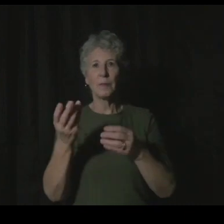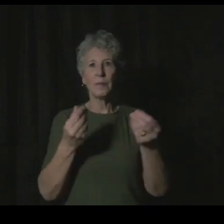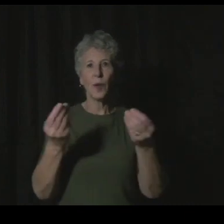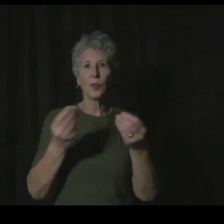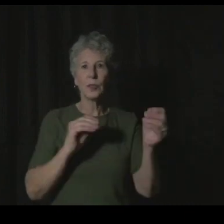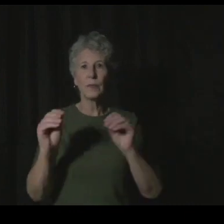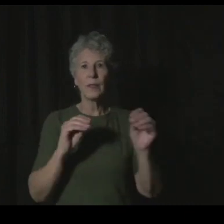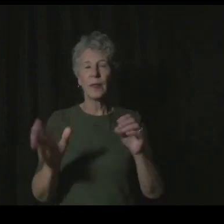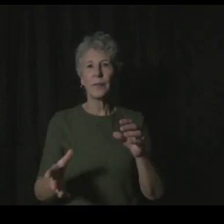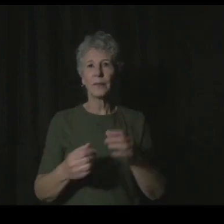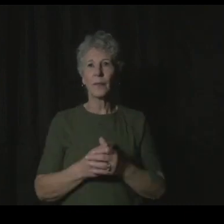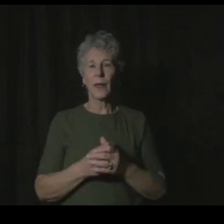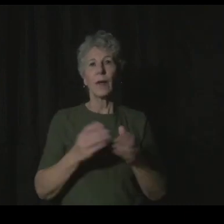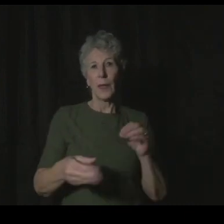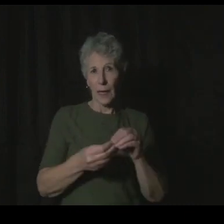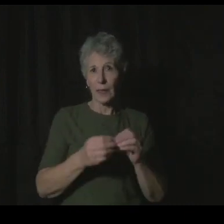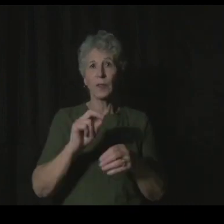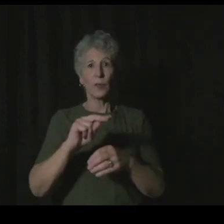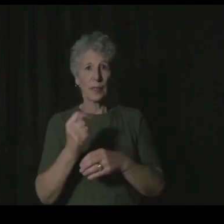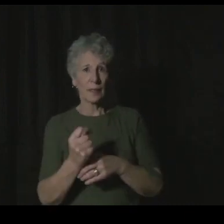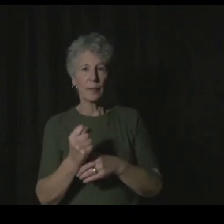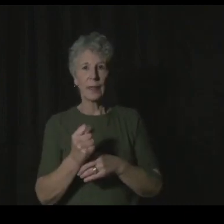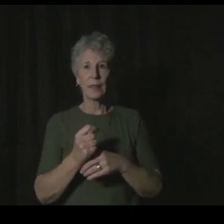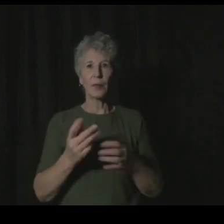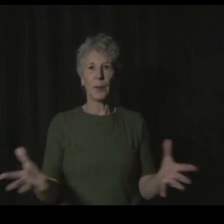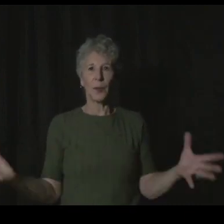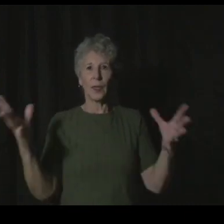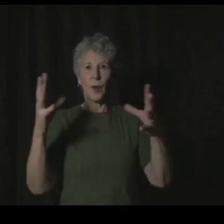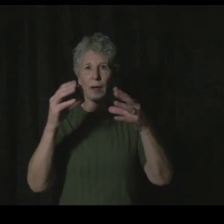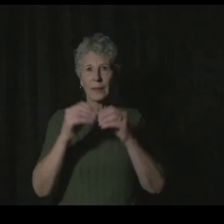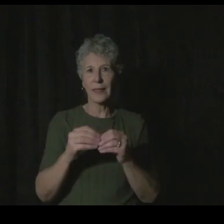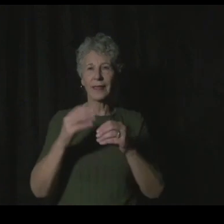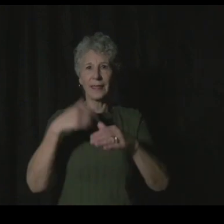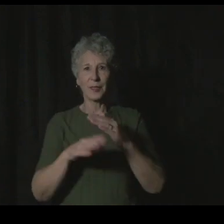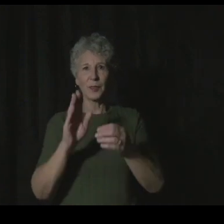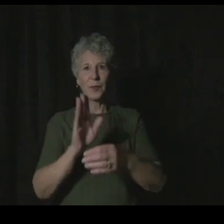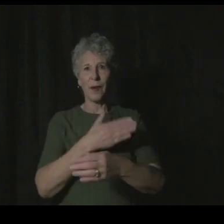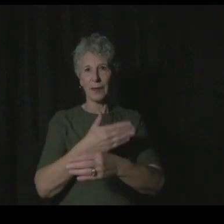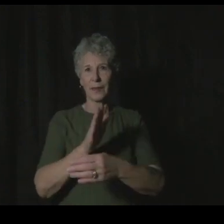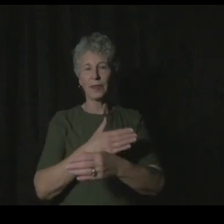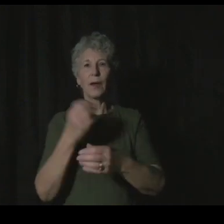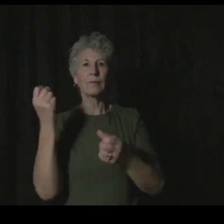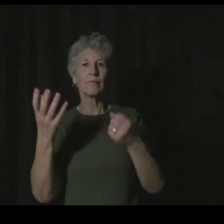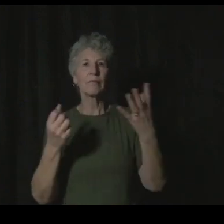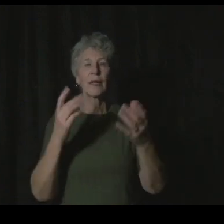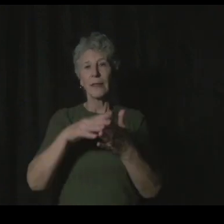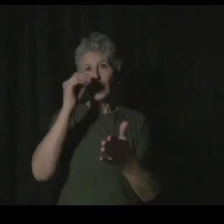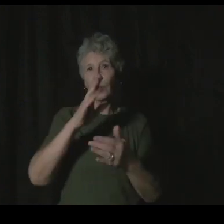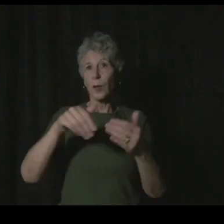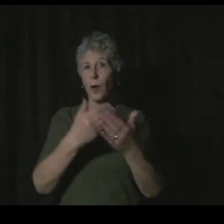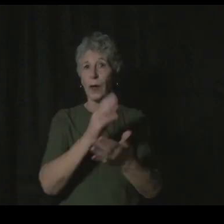added the New Testament. So we kind of put it all together into our song, and so they've learned all of